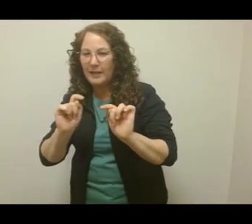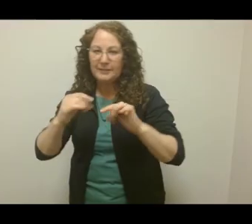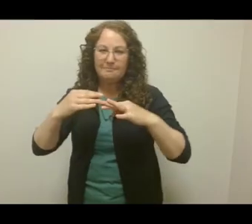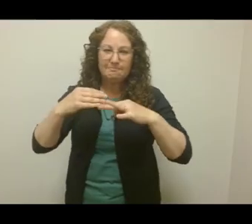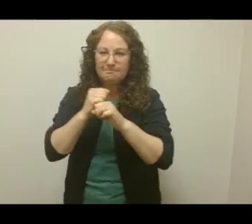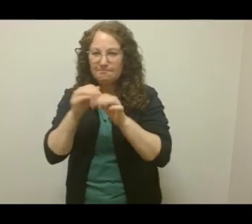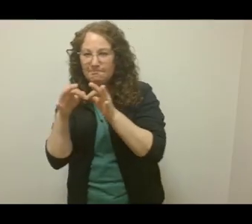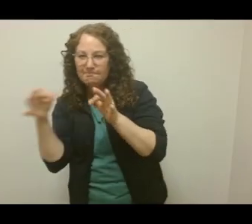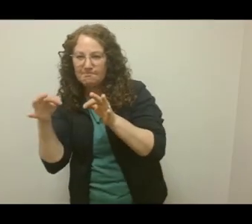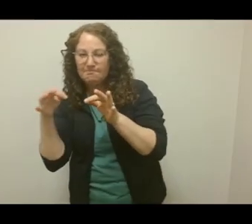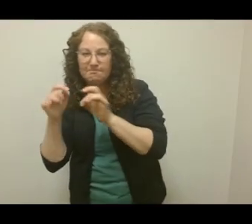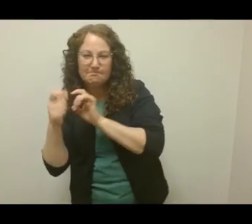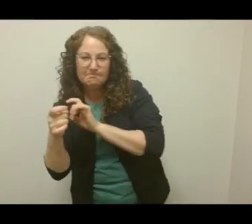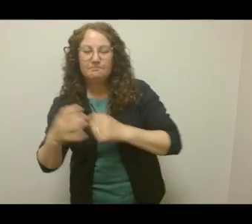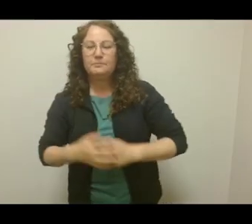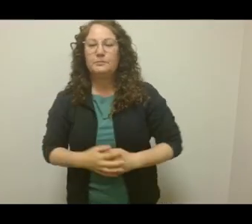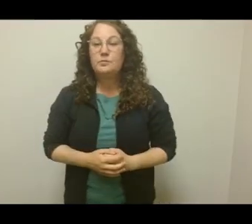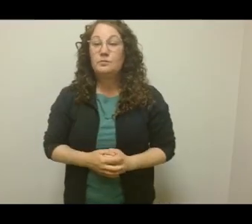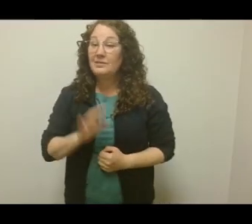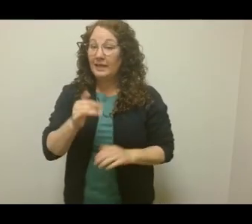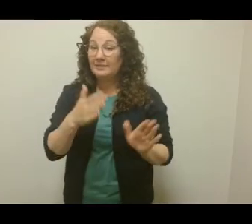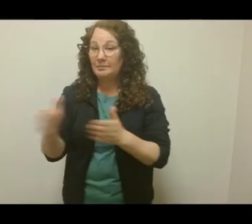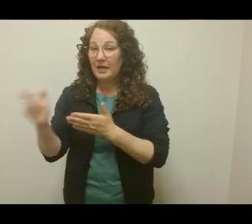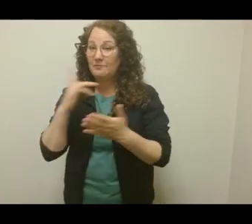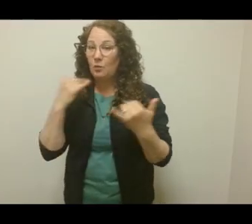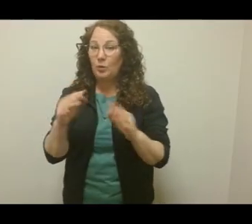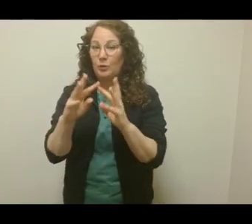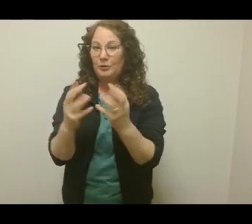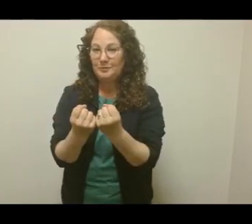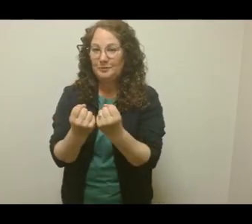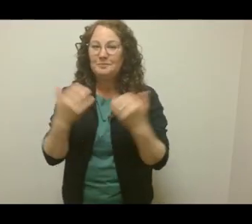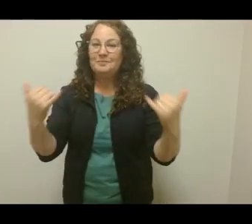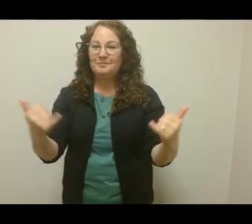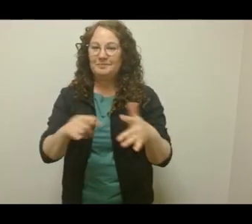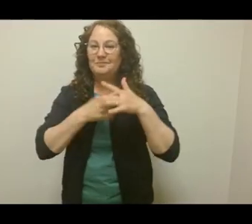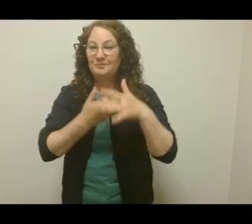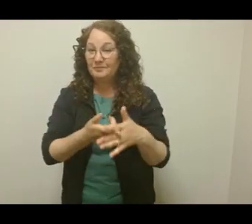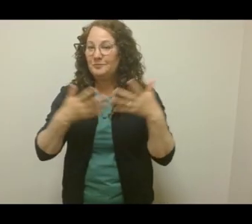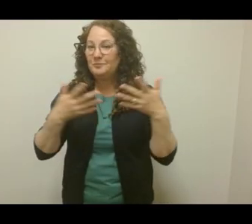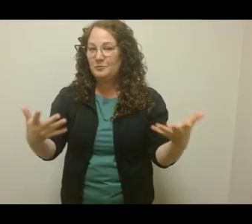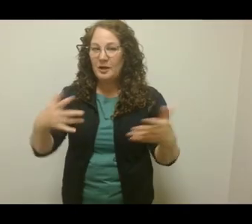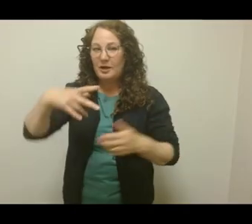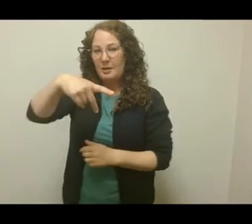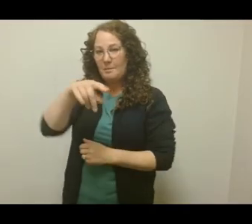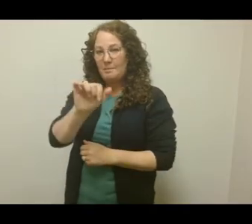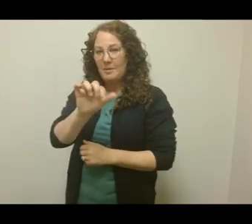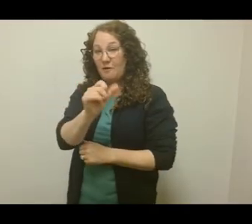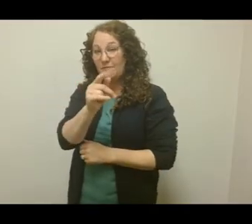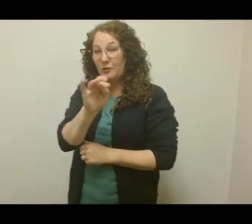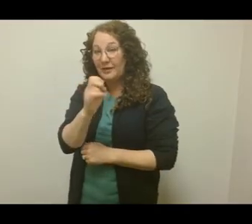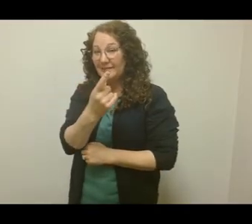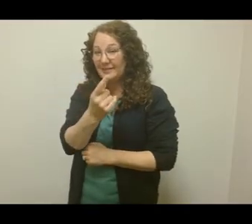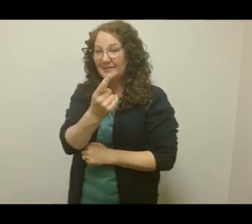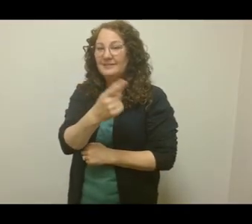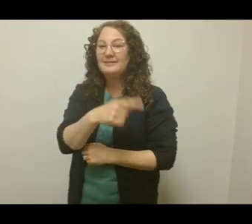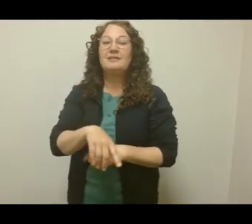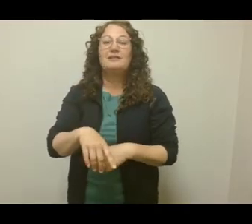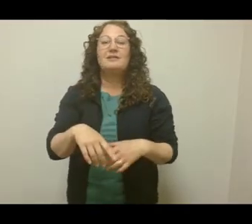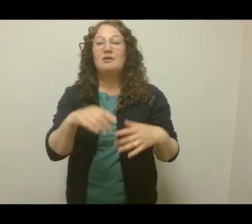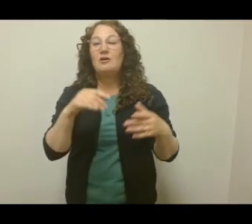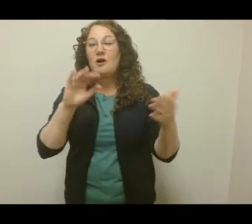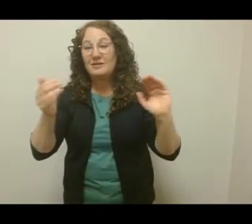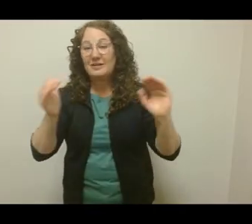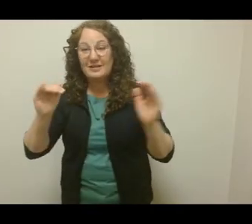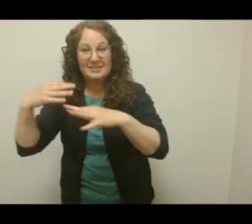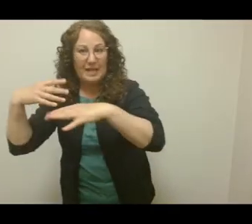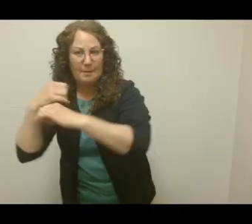paraphrase. So that's the plan for this workshop. And let's get started with paraphrasing versus summarizing. What is the